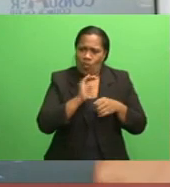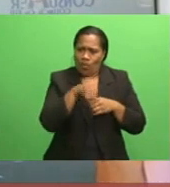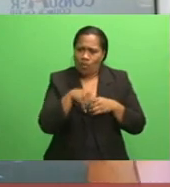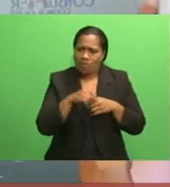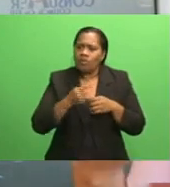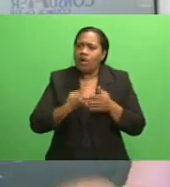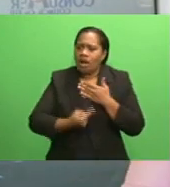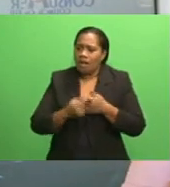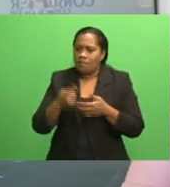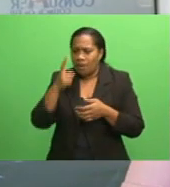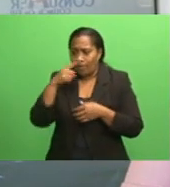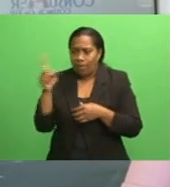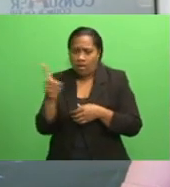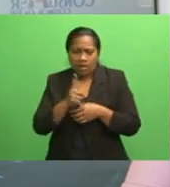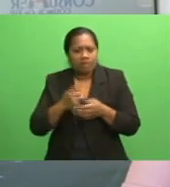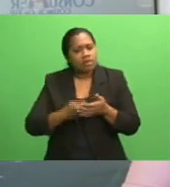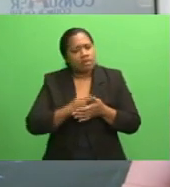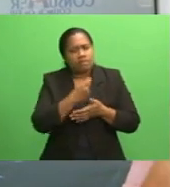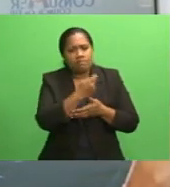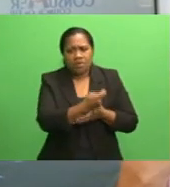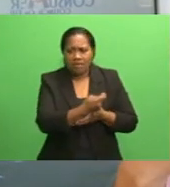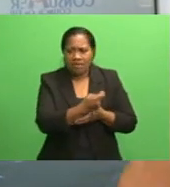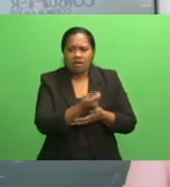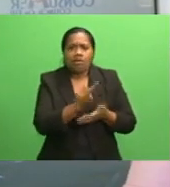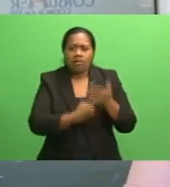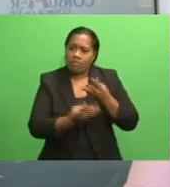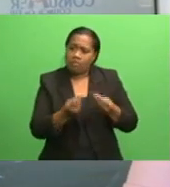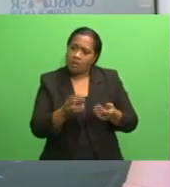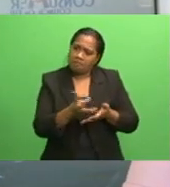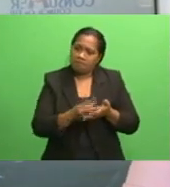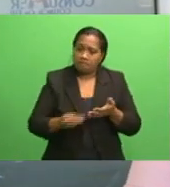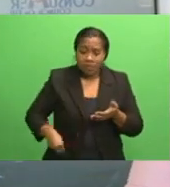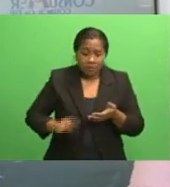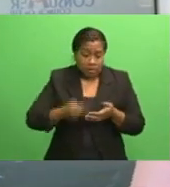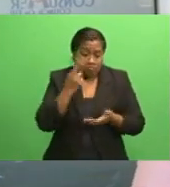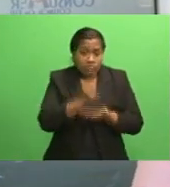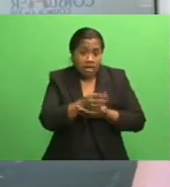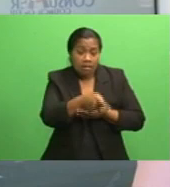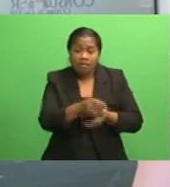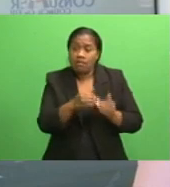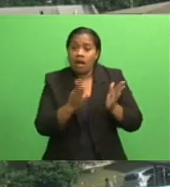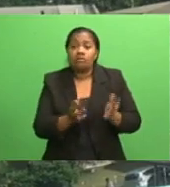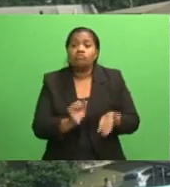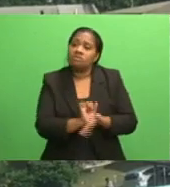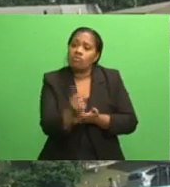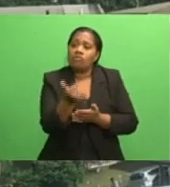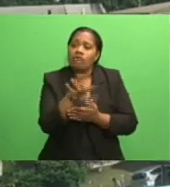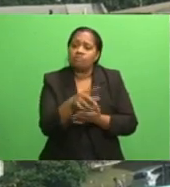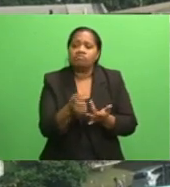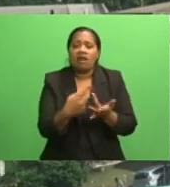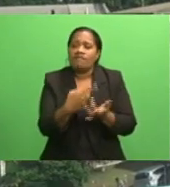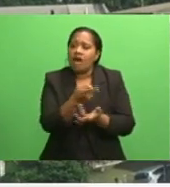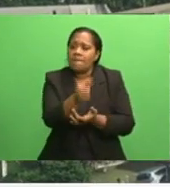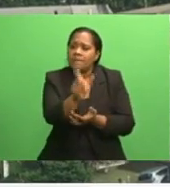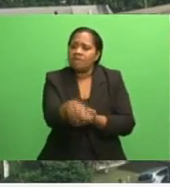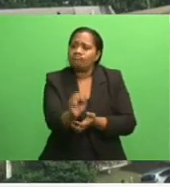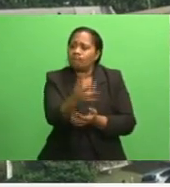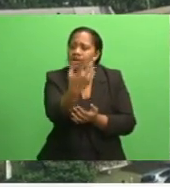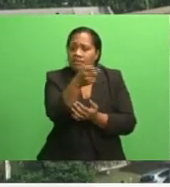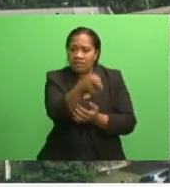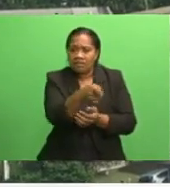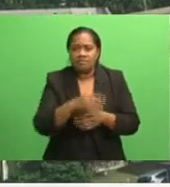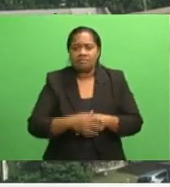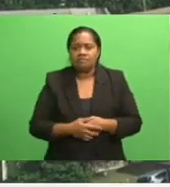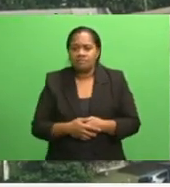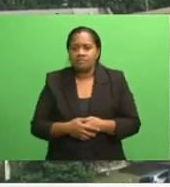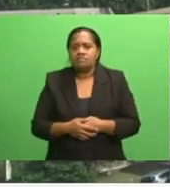that property has already been leased out to some other people. Seema Shandil says fraudulent